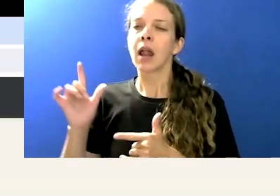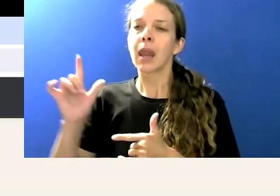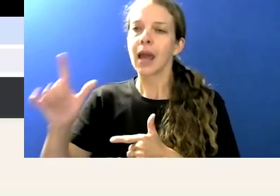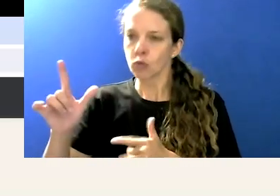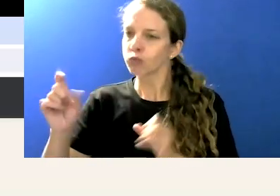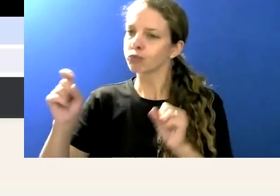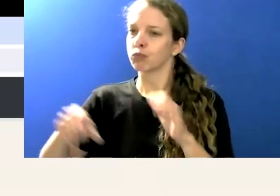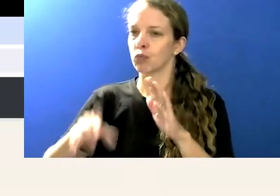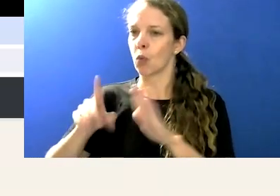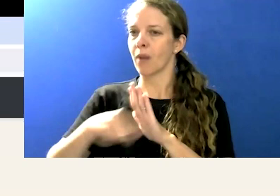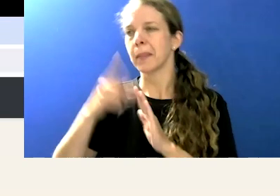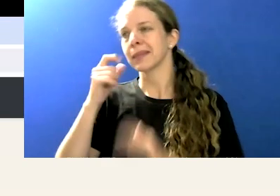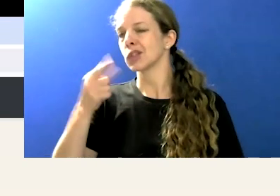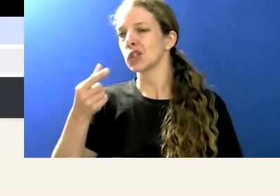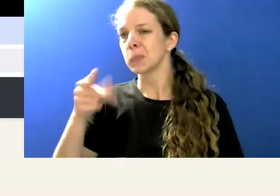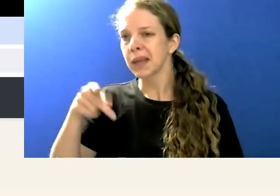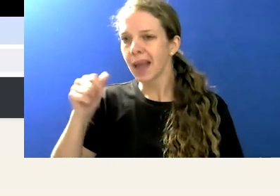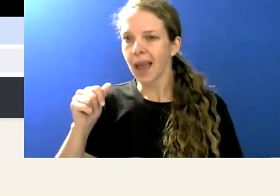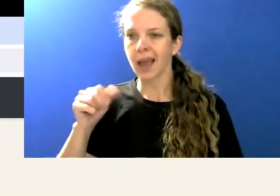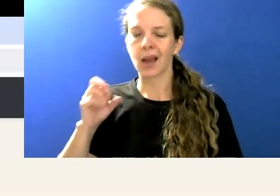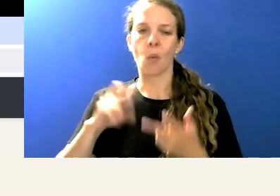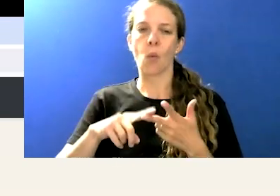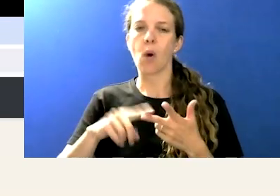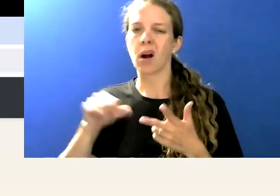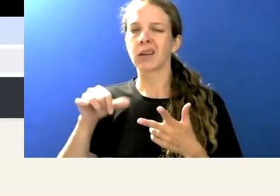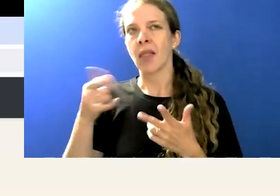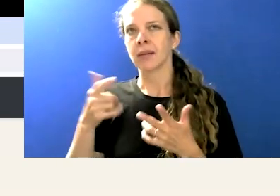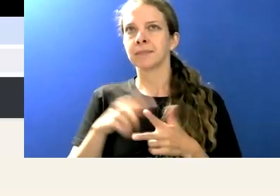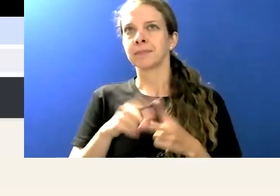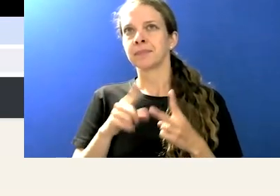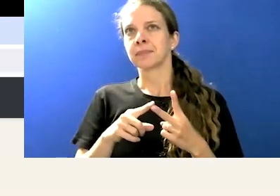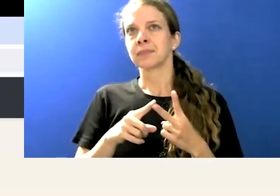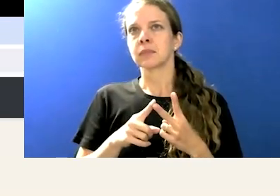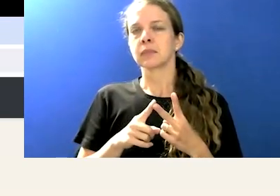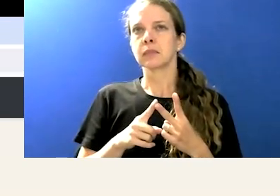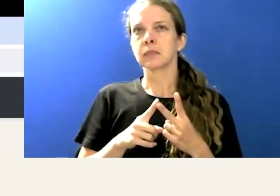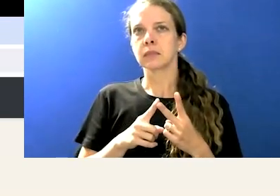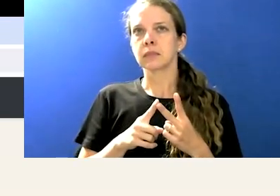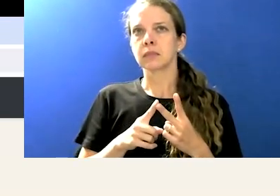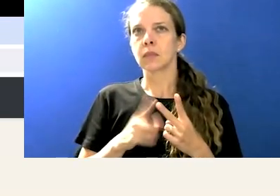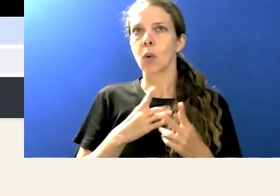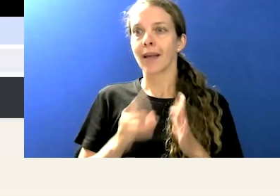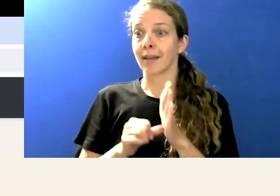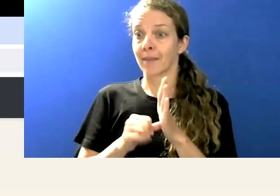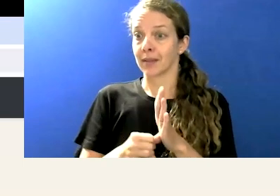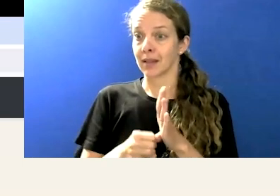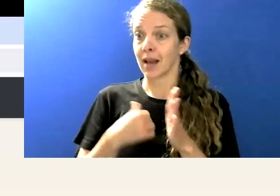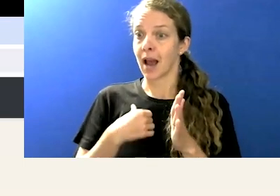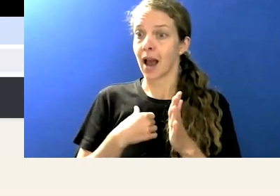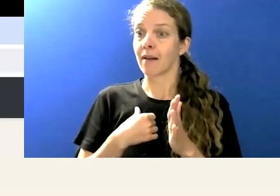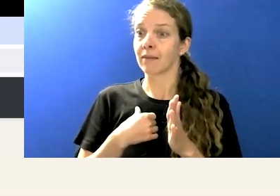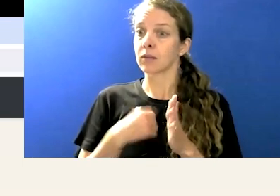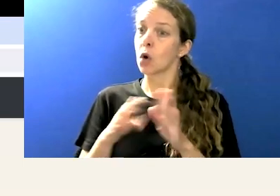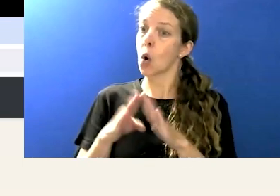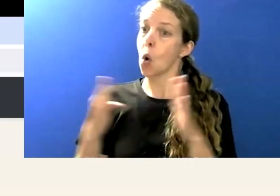qualify due to their GPA. Or another thing too is that we like to emphasize that we do have an open door policy that also